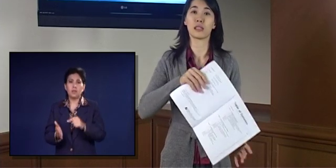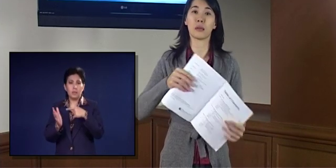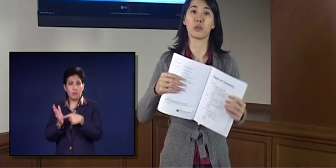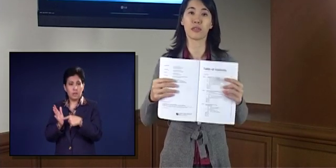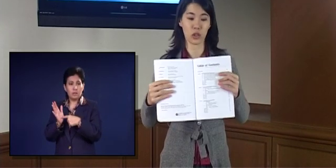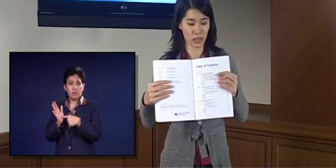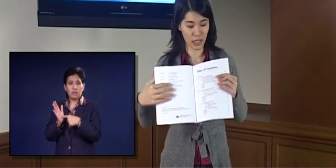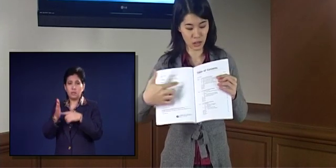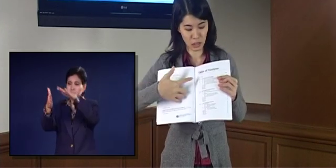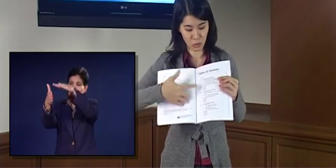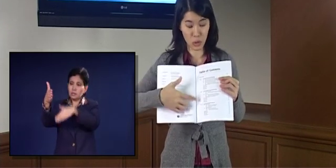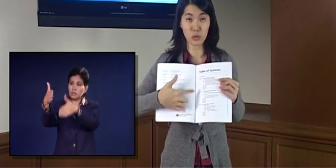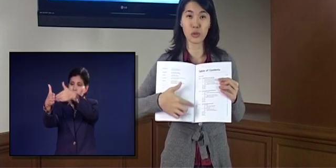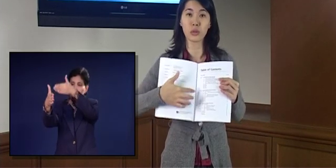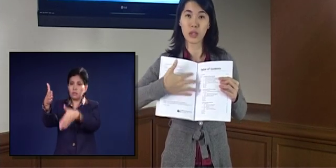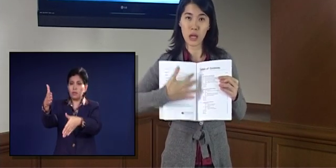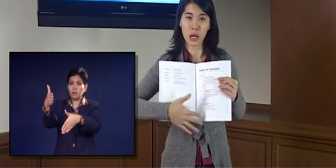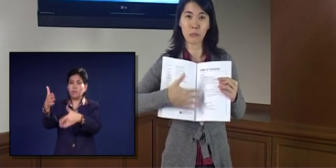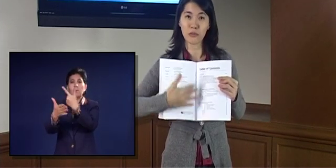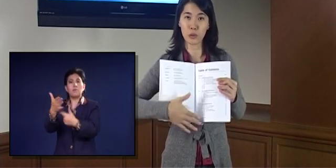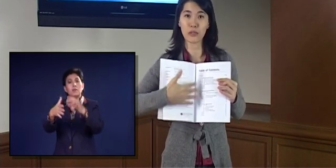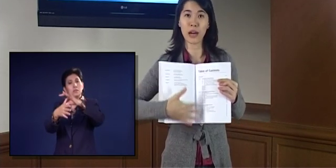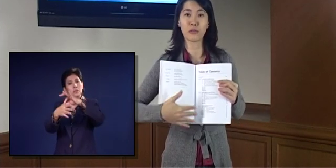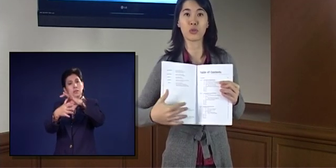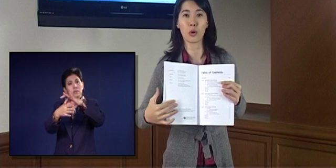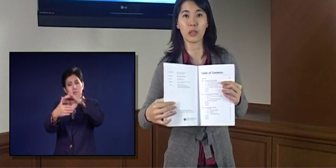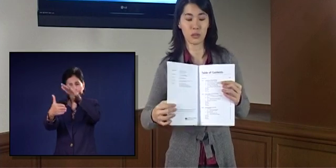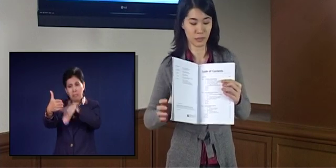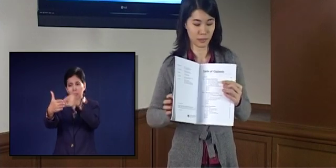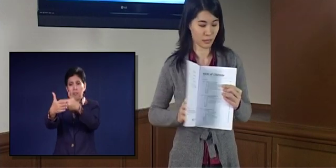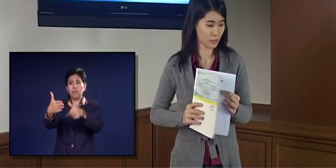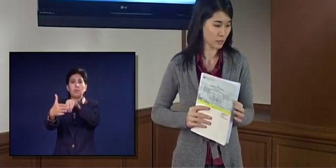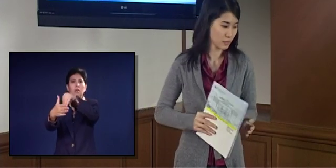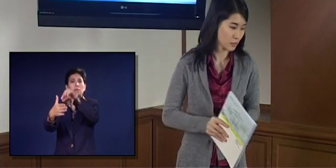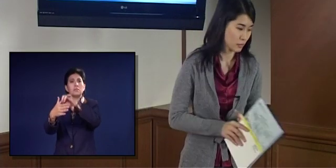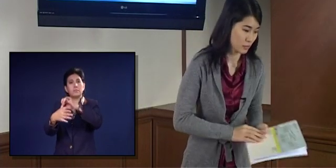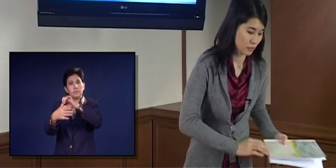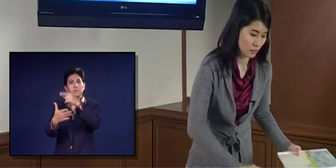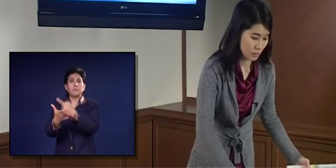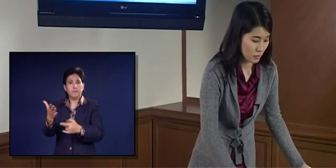This is a table of content that we'll go through for the 5 tutorial.